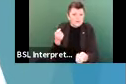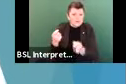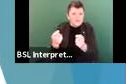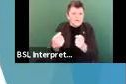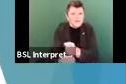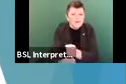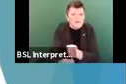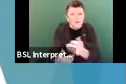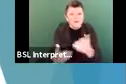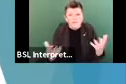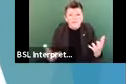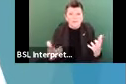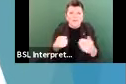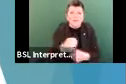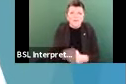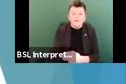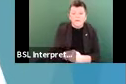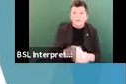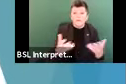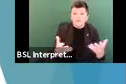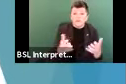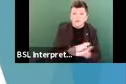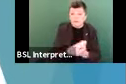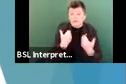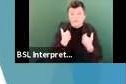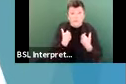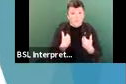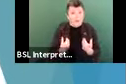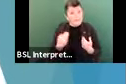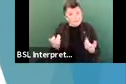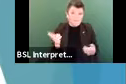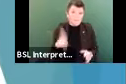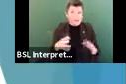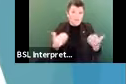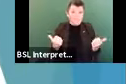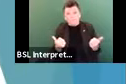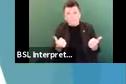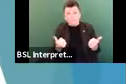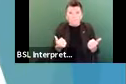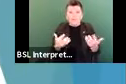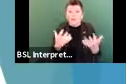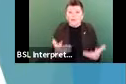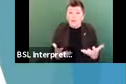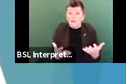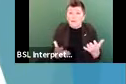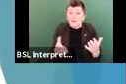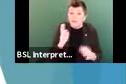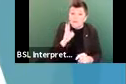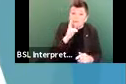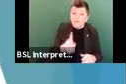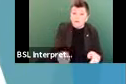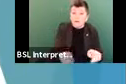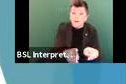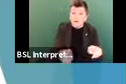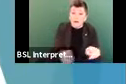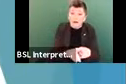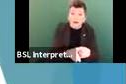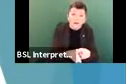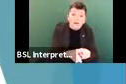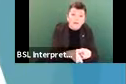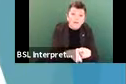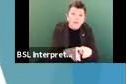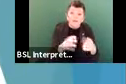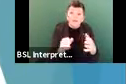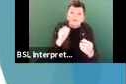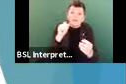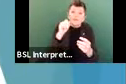the message is wealth is back. It looks like Thomas Piketty implemented to the top